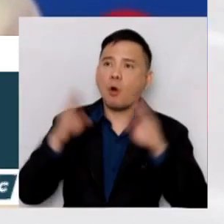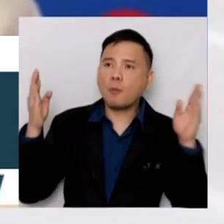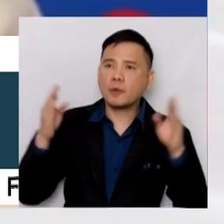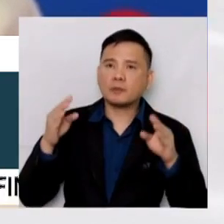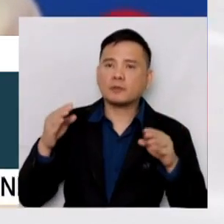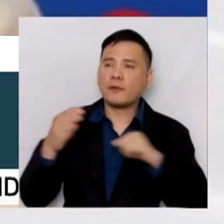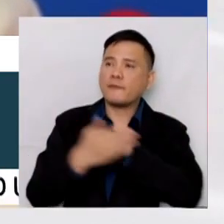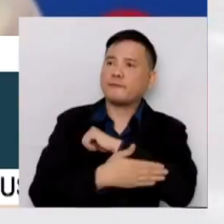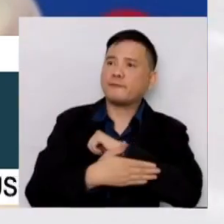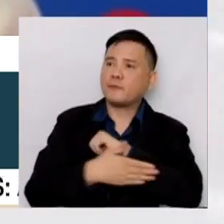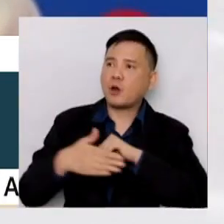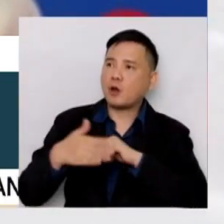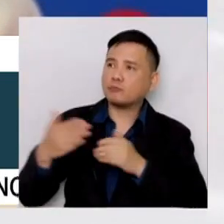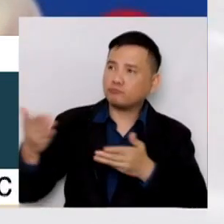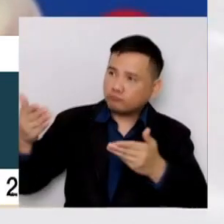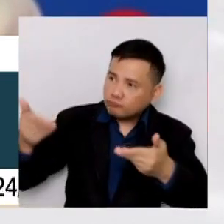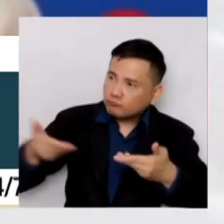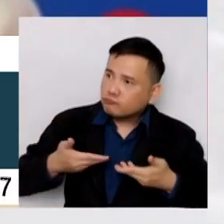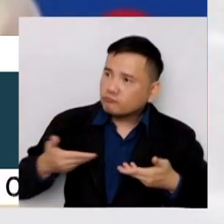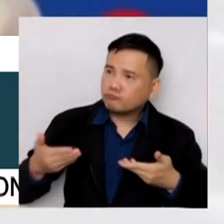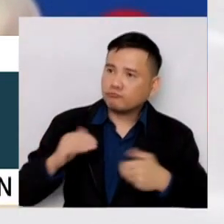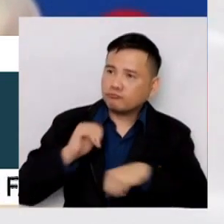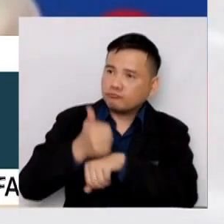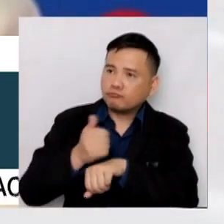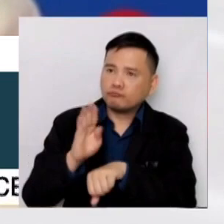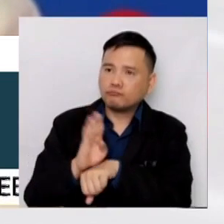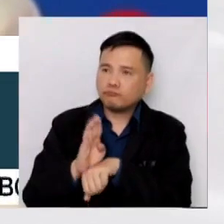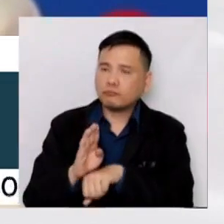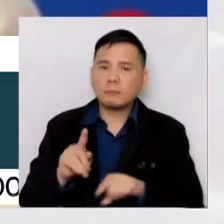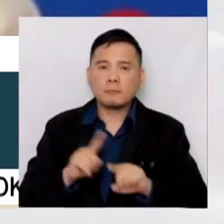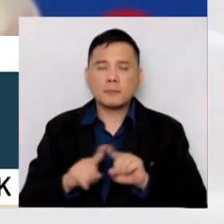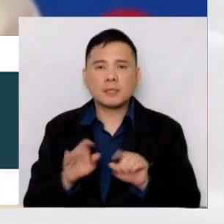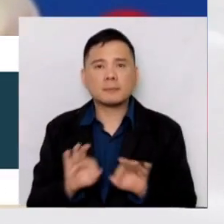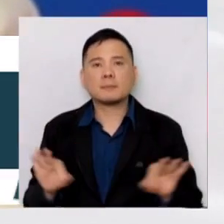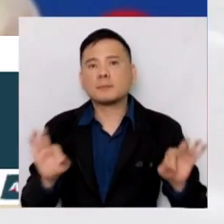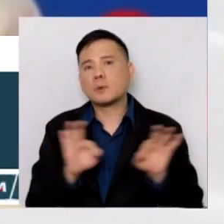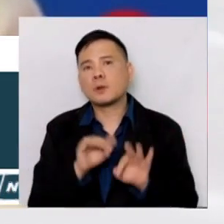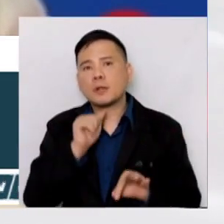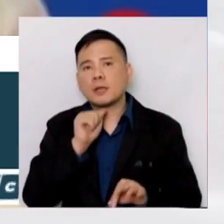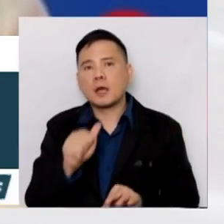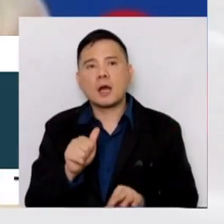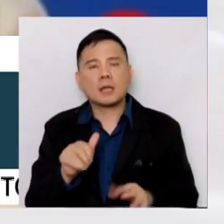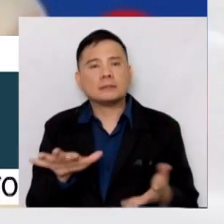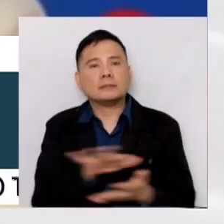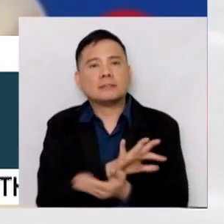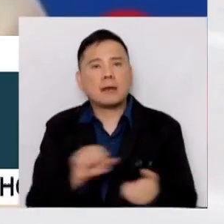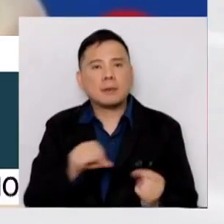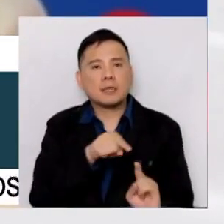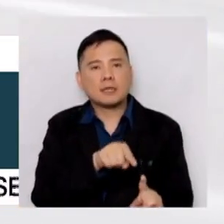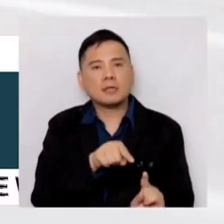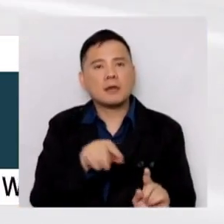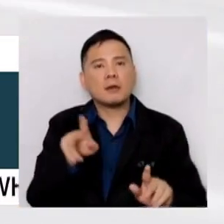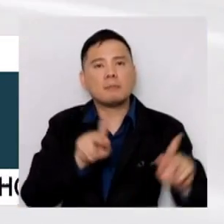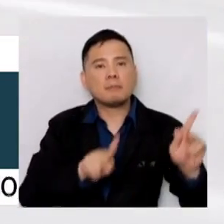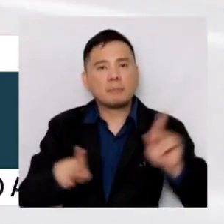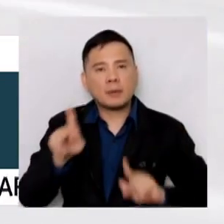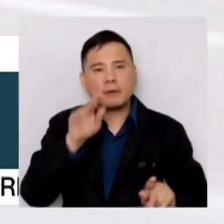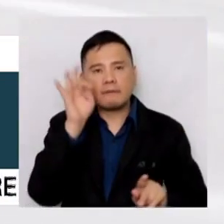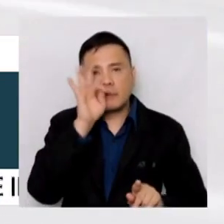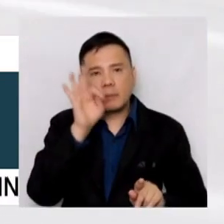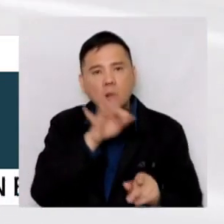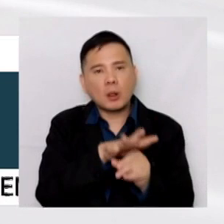investment, but just as long as it doesn't deeply hurt our locals. So what are the